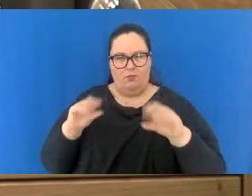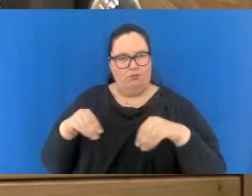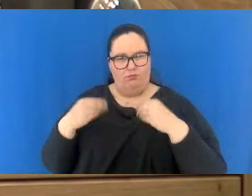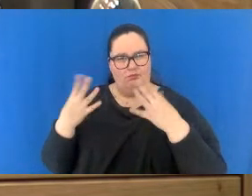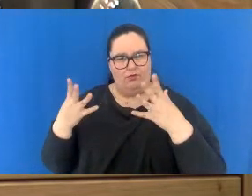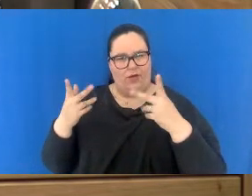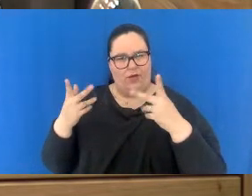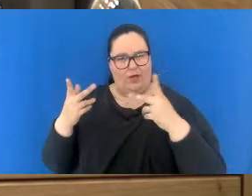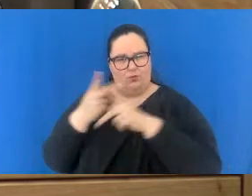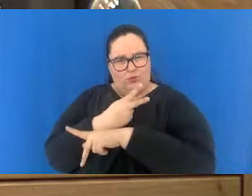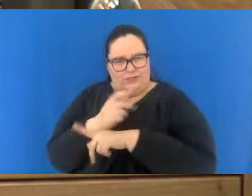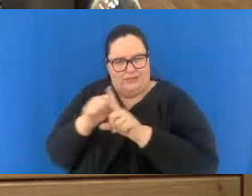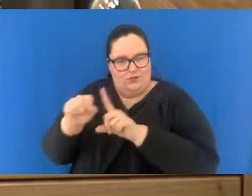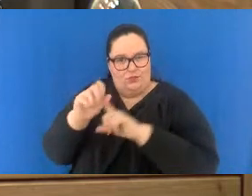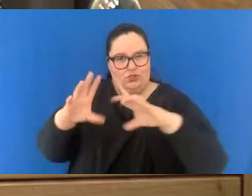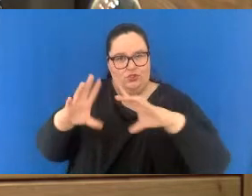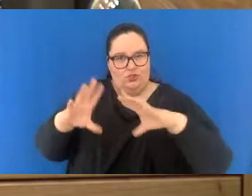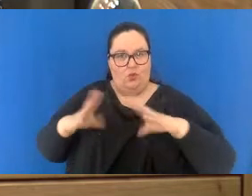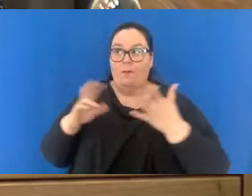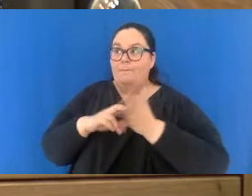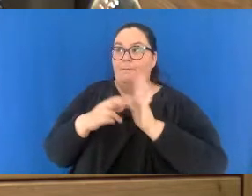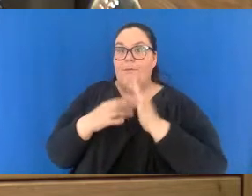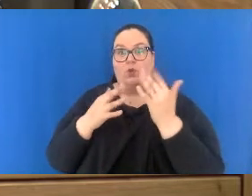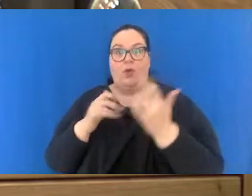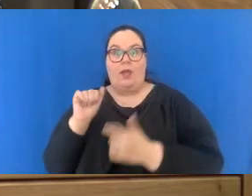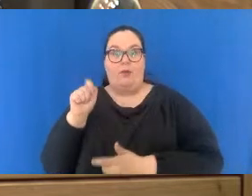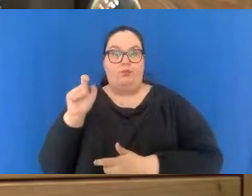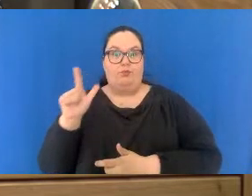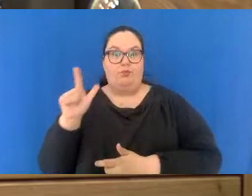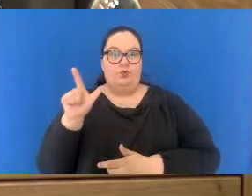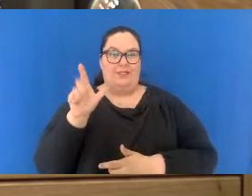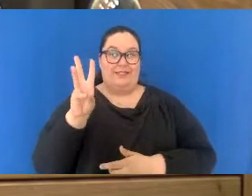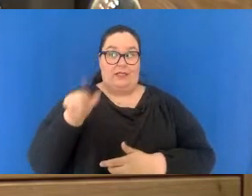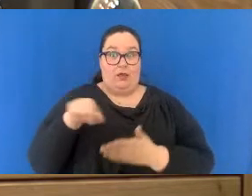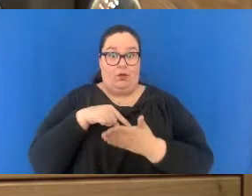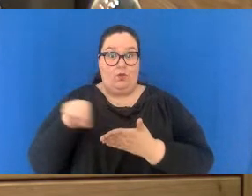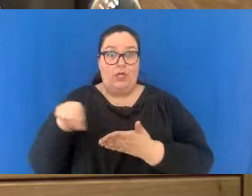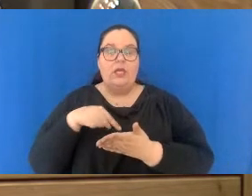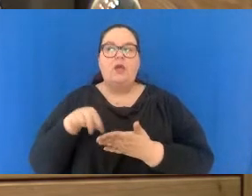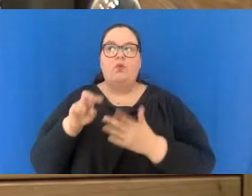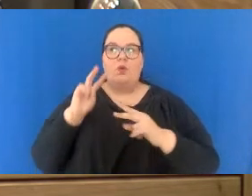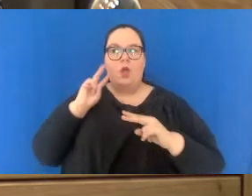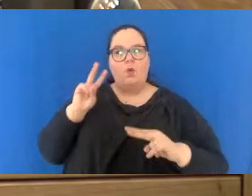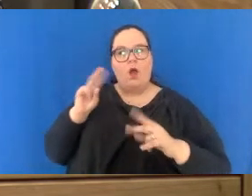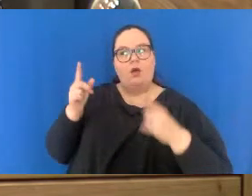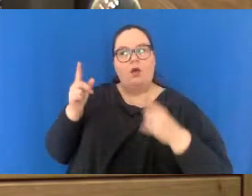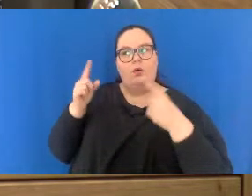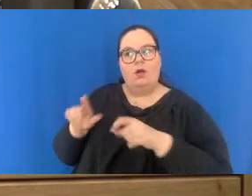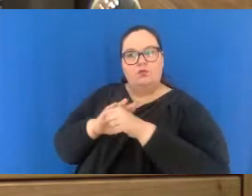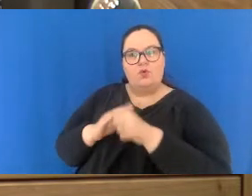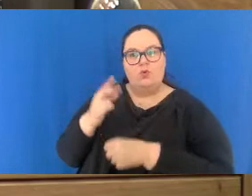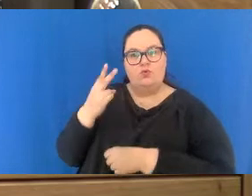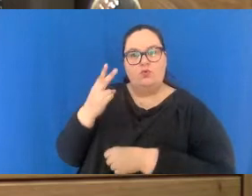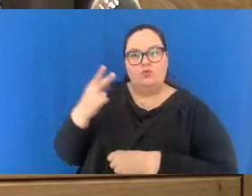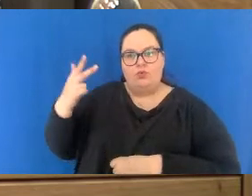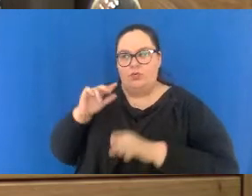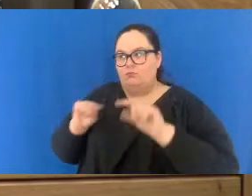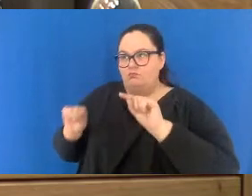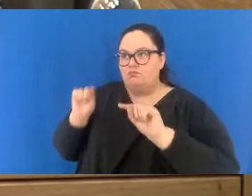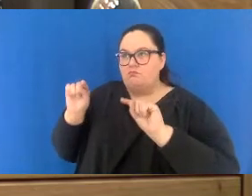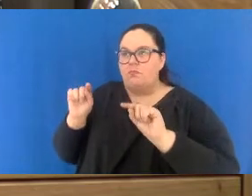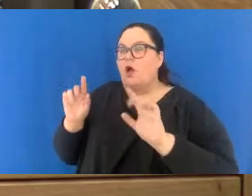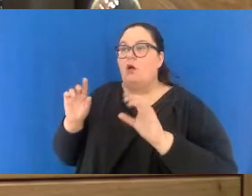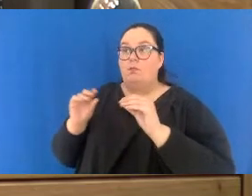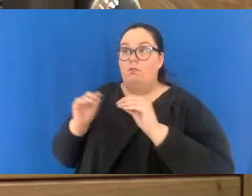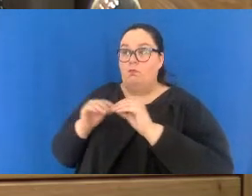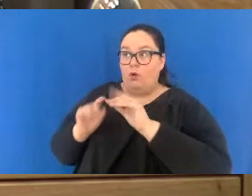so this gives us time to watch those, watch the cases. And if we don't have more cases, then